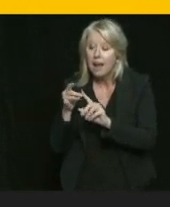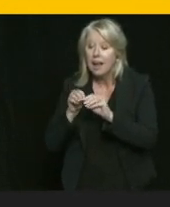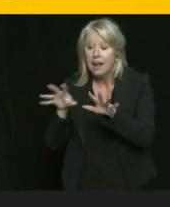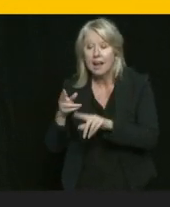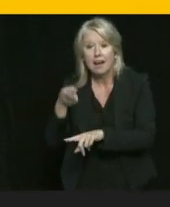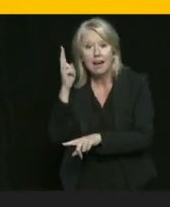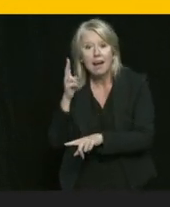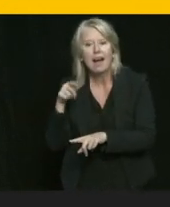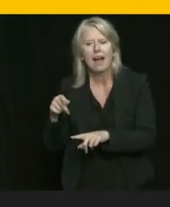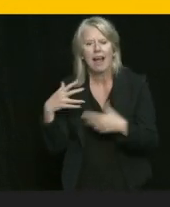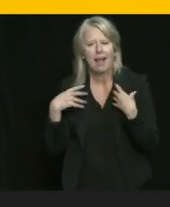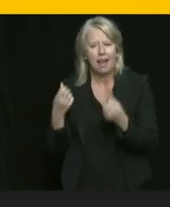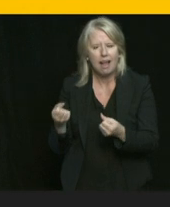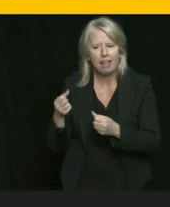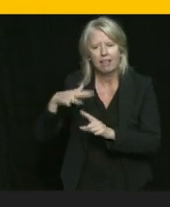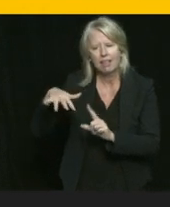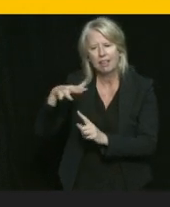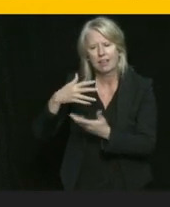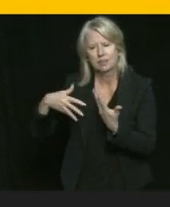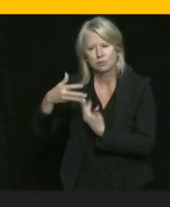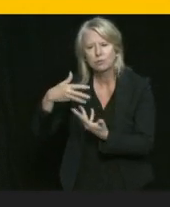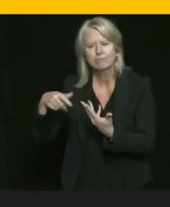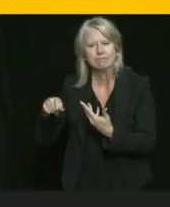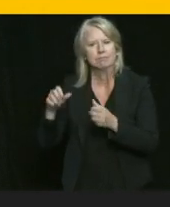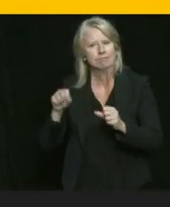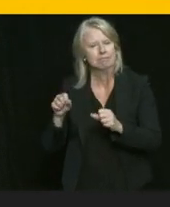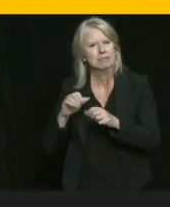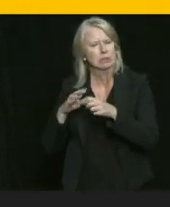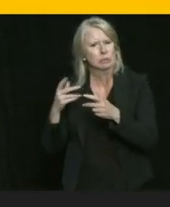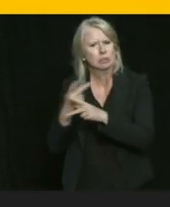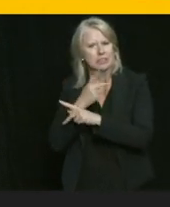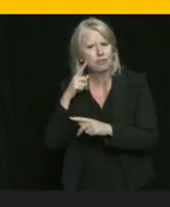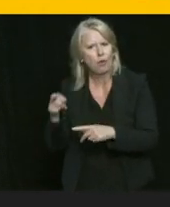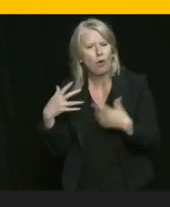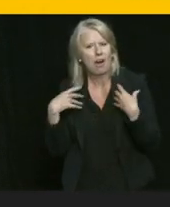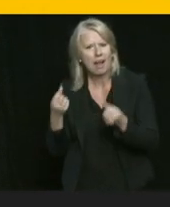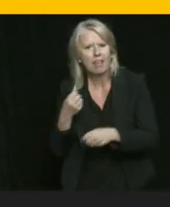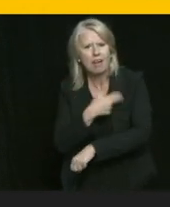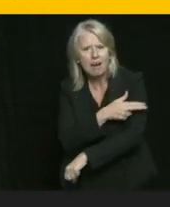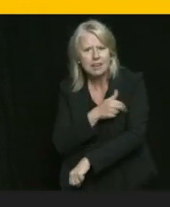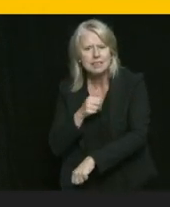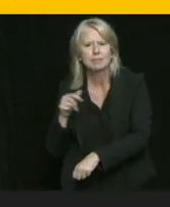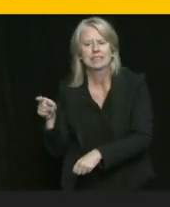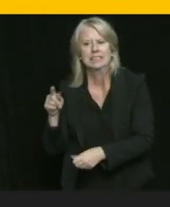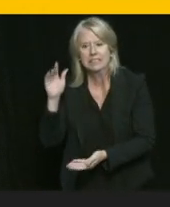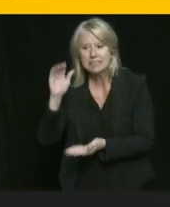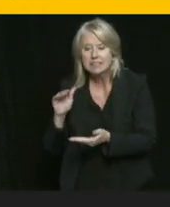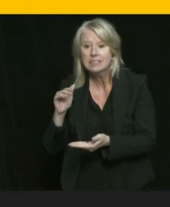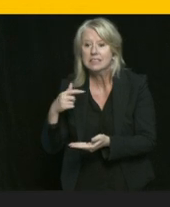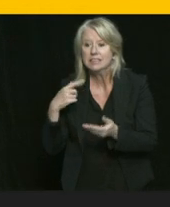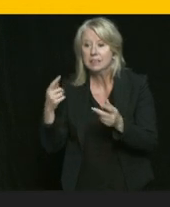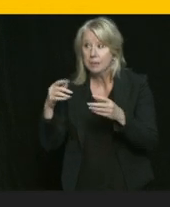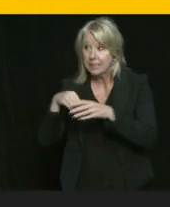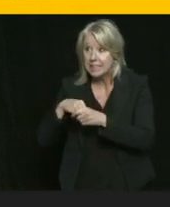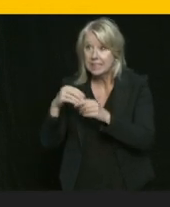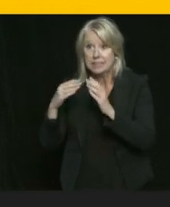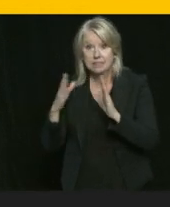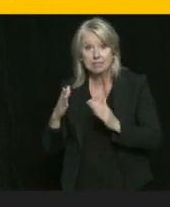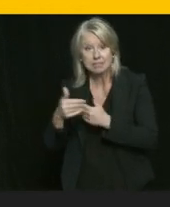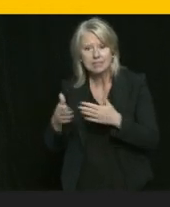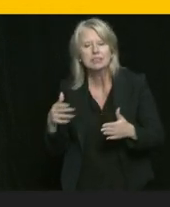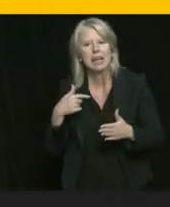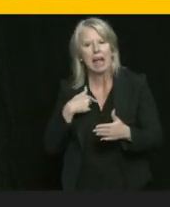social and economic systems are being stretched, population-based public health measures like restrictions and closures may be needed for